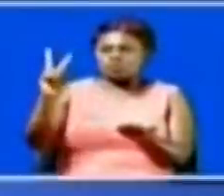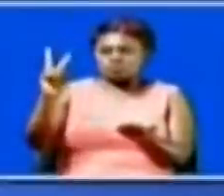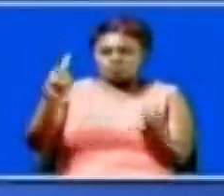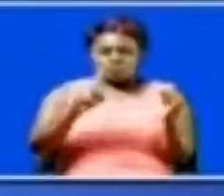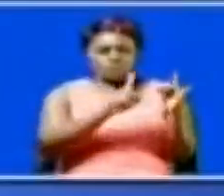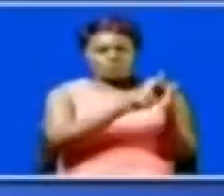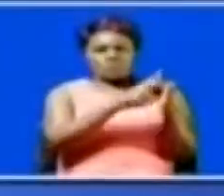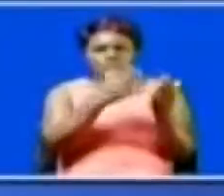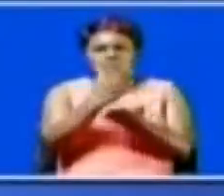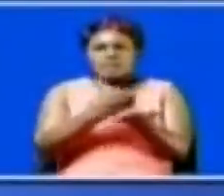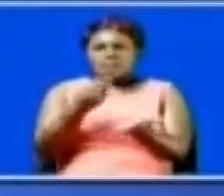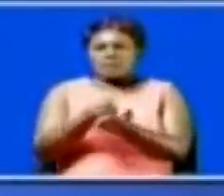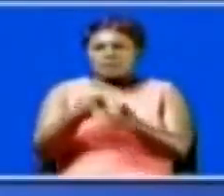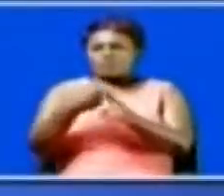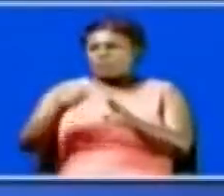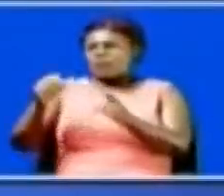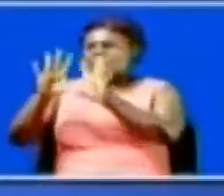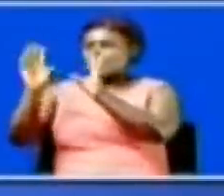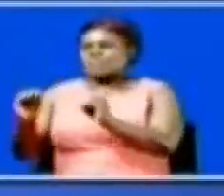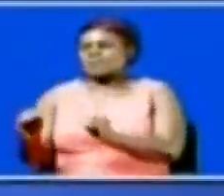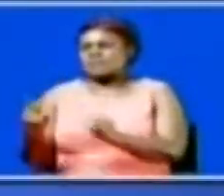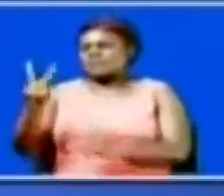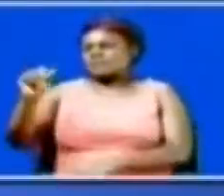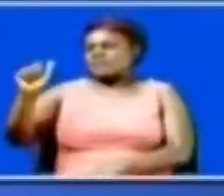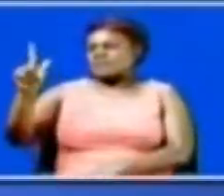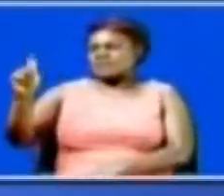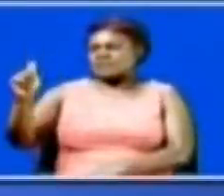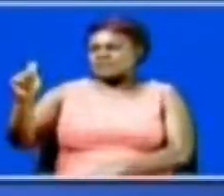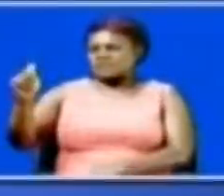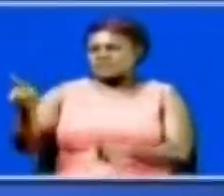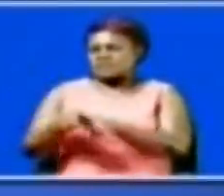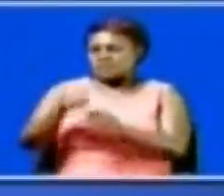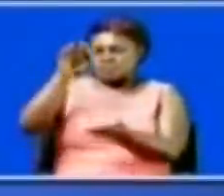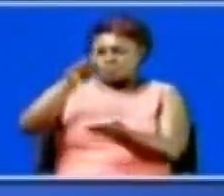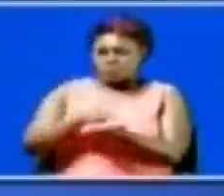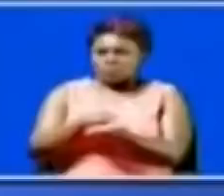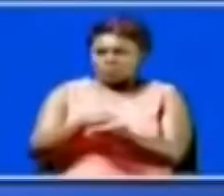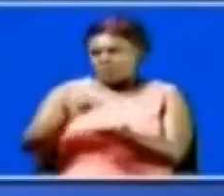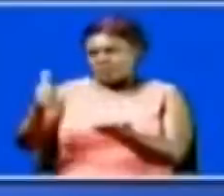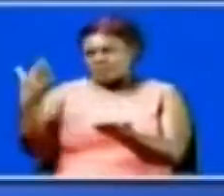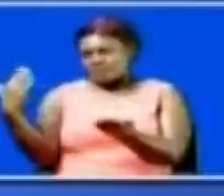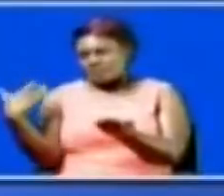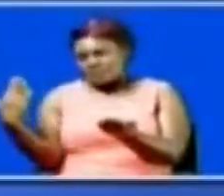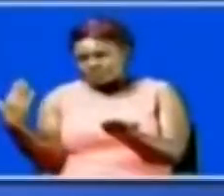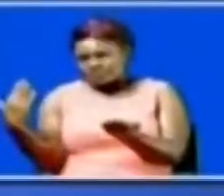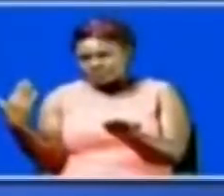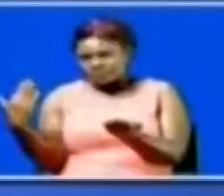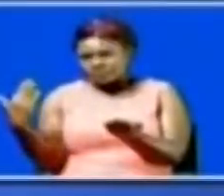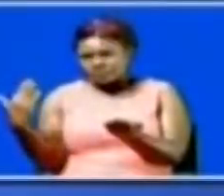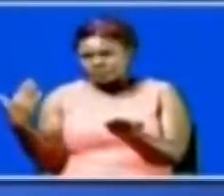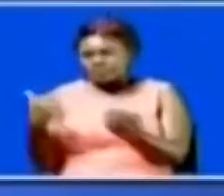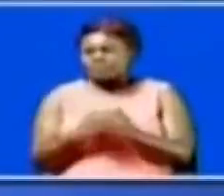some of this money is going to come from other budgets. So VAT on other things is also going to go down. Mm-hmm. The other thing is that